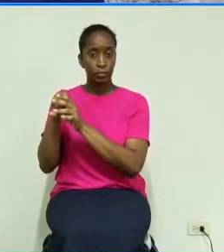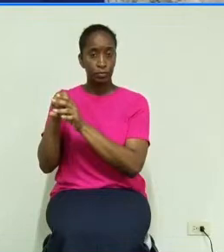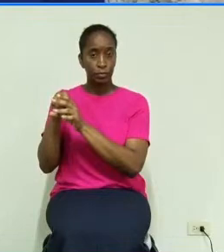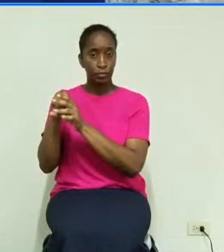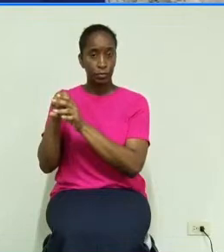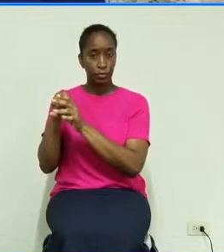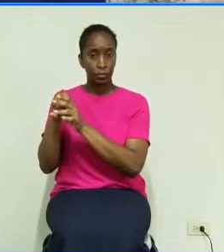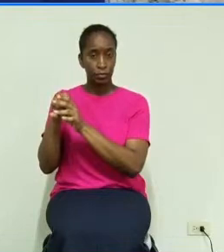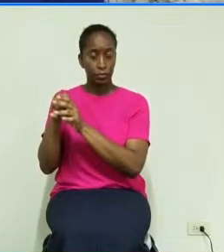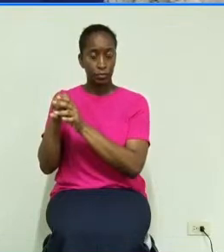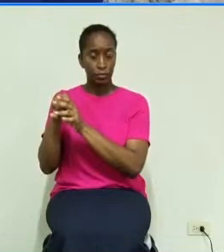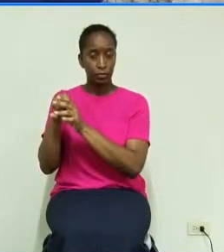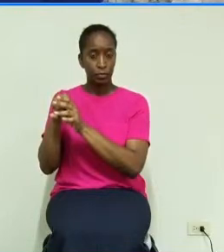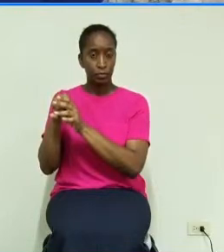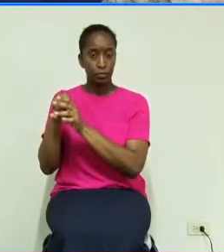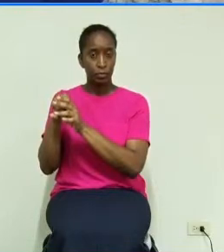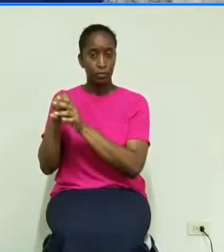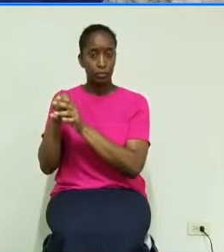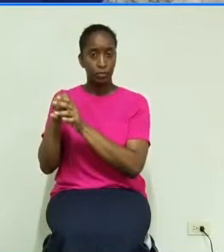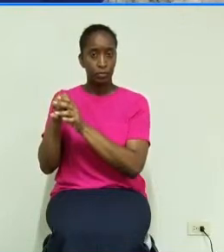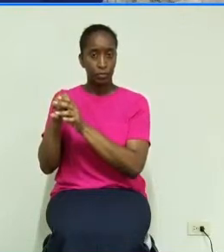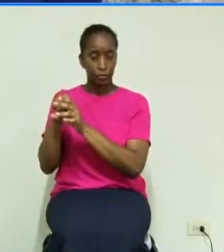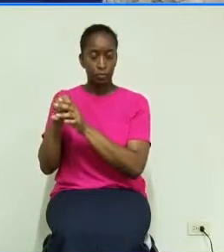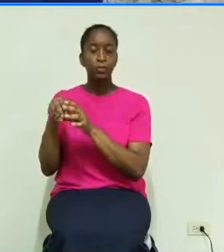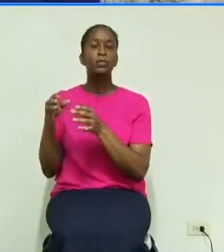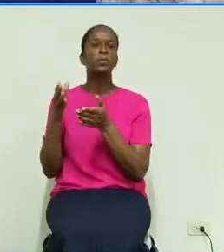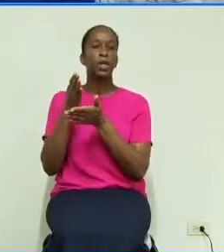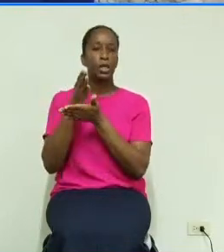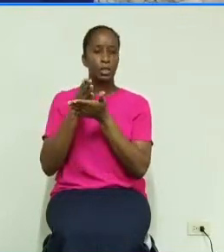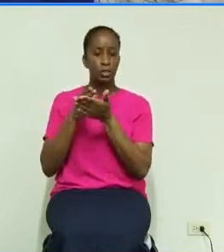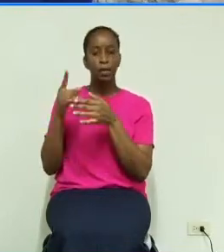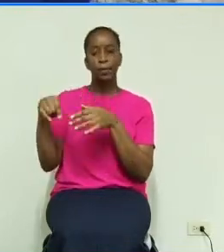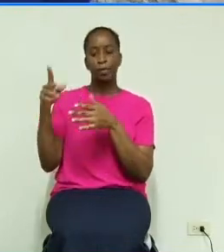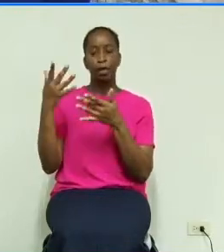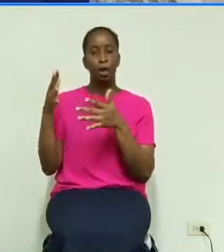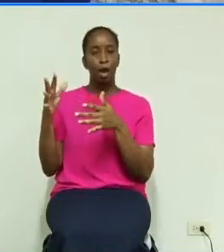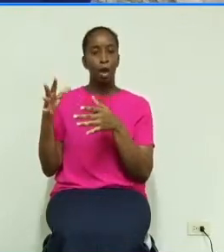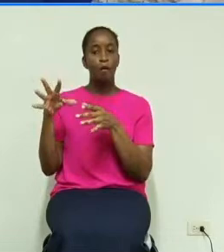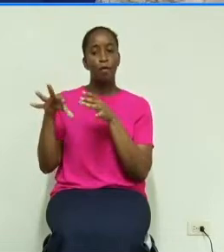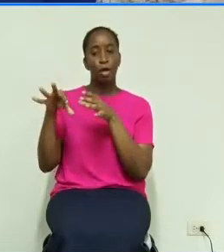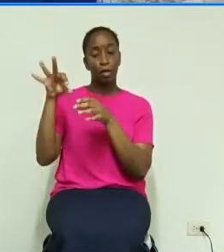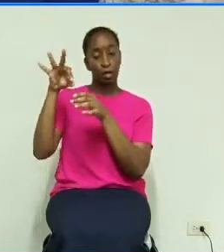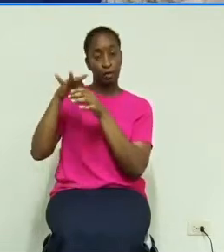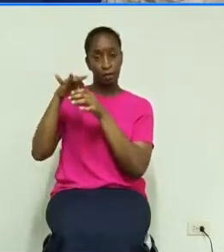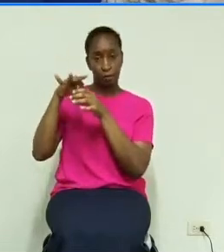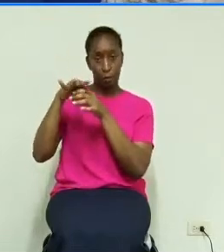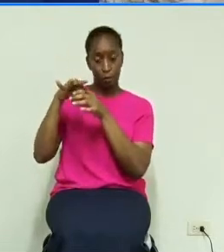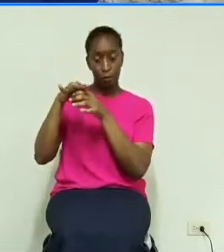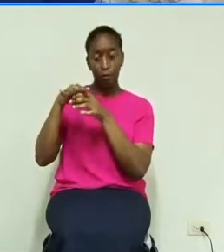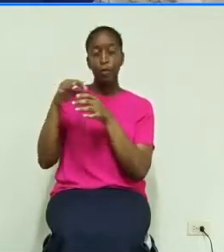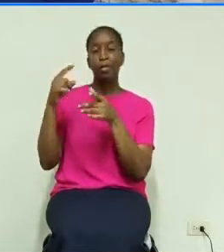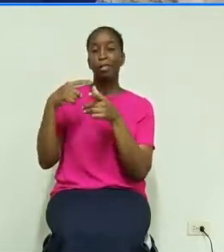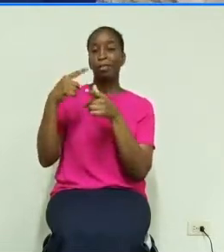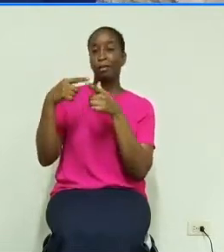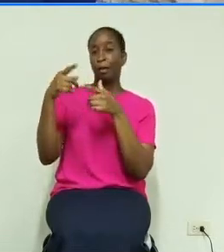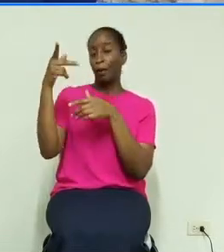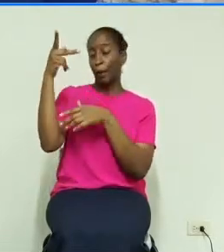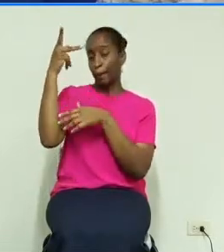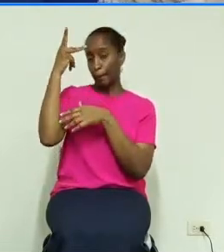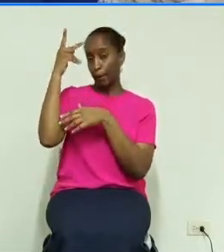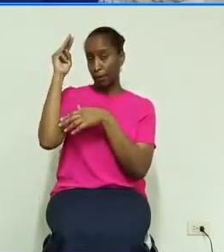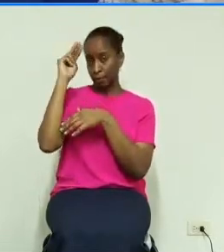appointed ministers, who are known as the front bench, also sit in the lower house. And the Senate